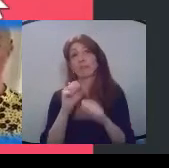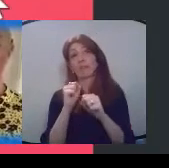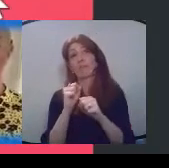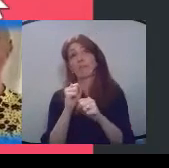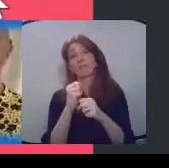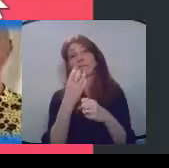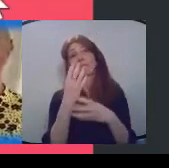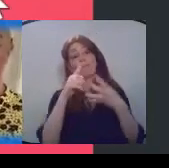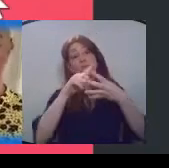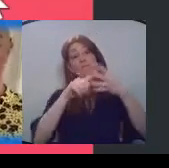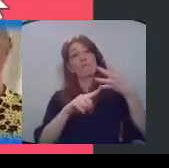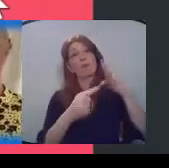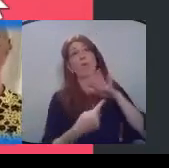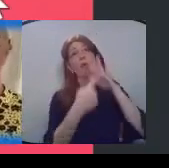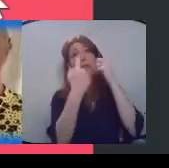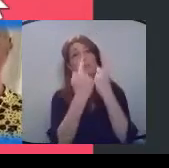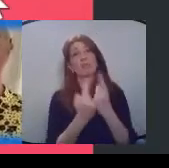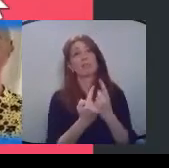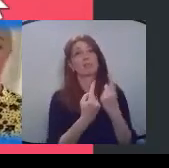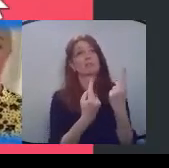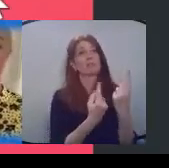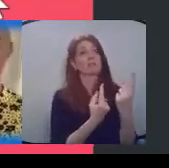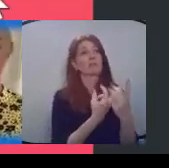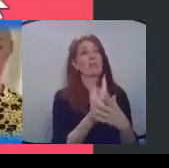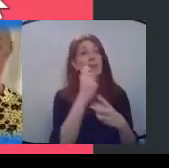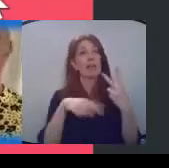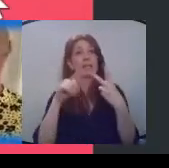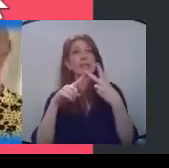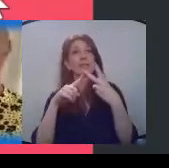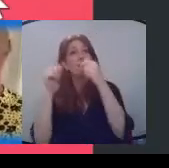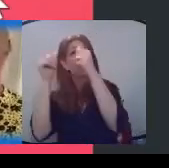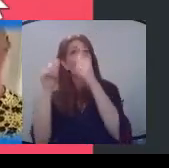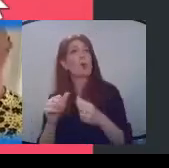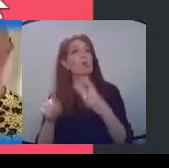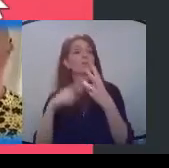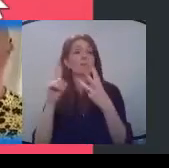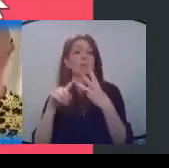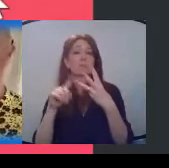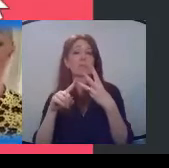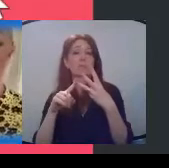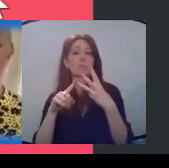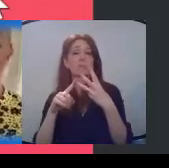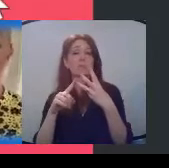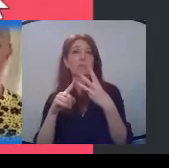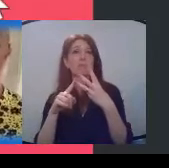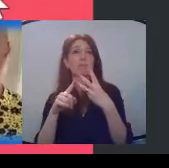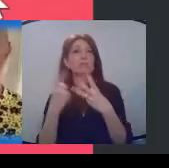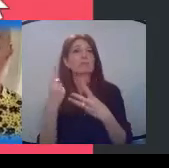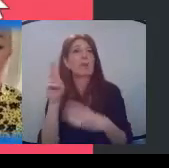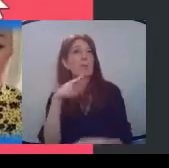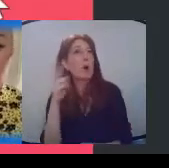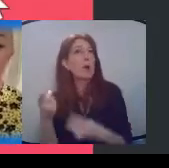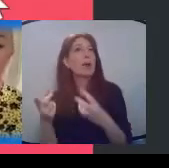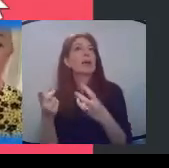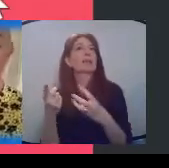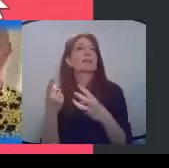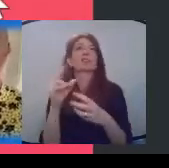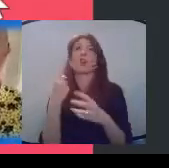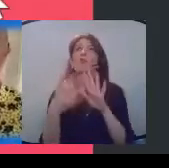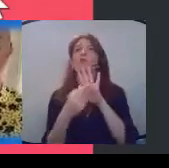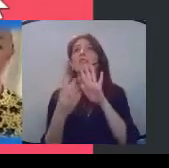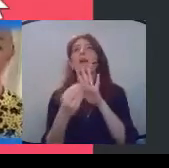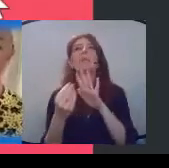features, right? We have events, we have a post, so you can post pictures, files, anything. We have a polling. So if you want to do a survey, like what day is the best